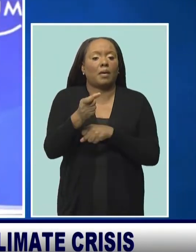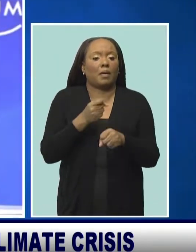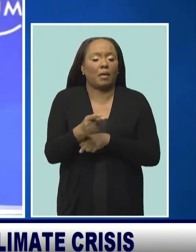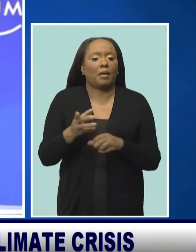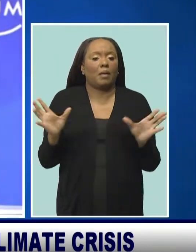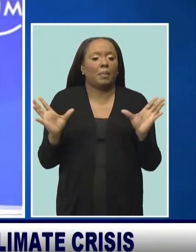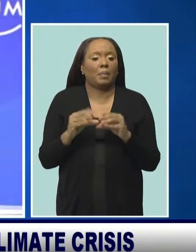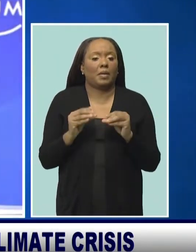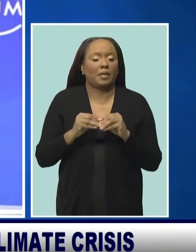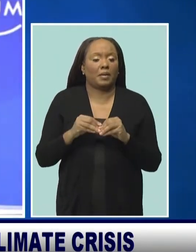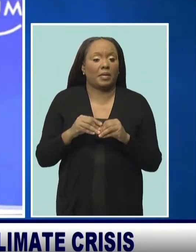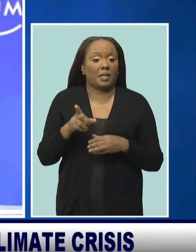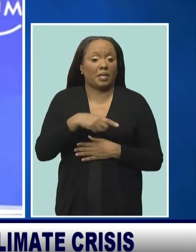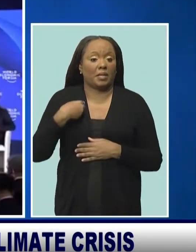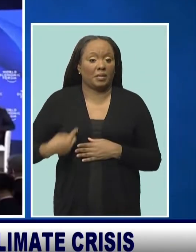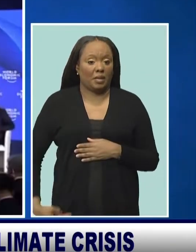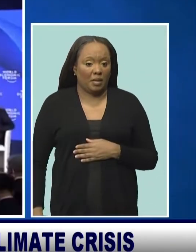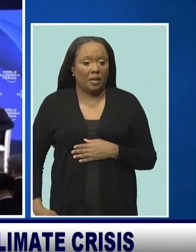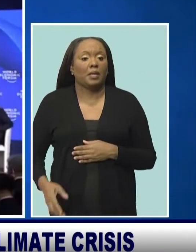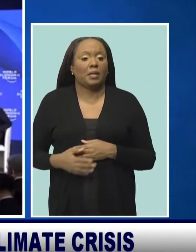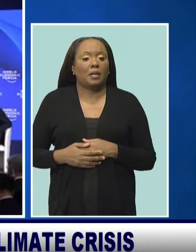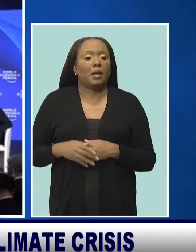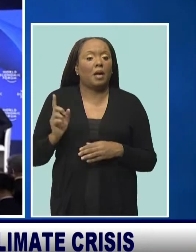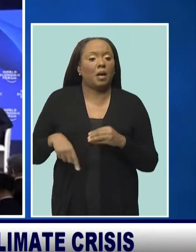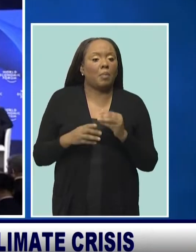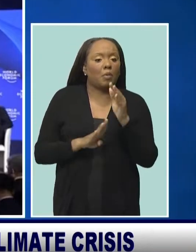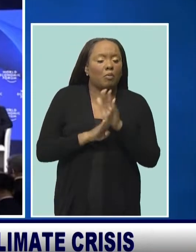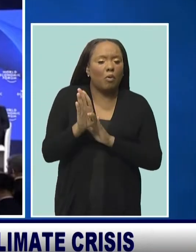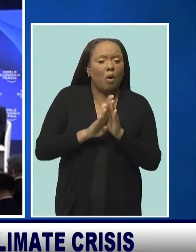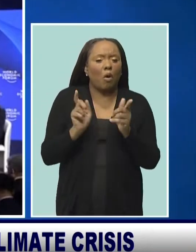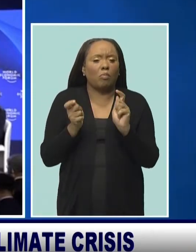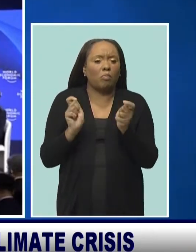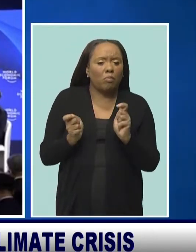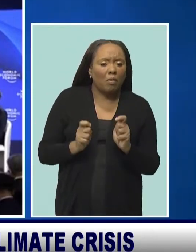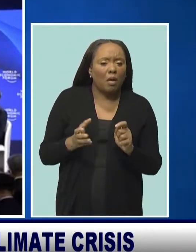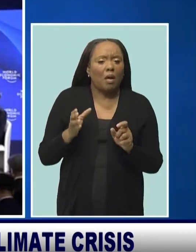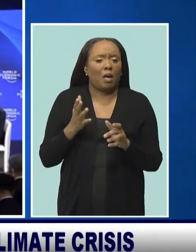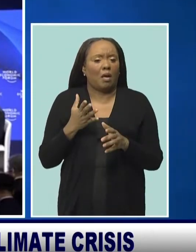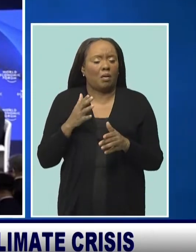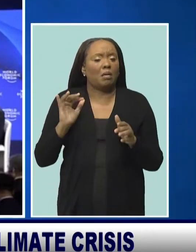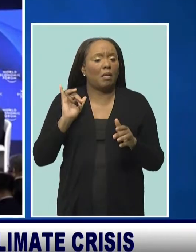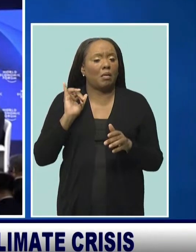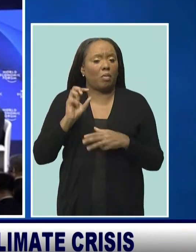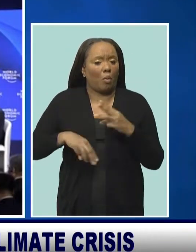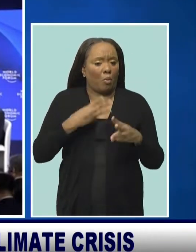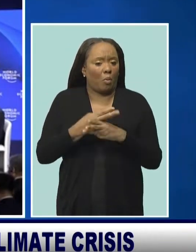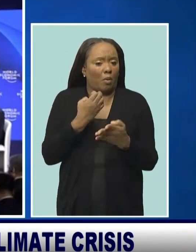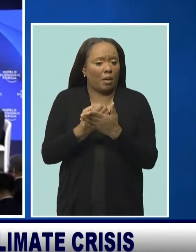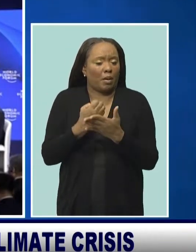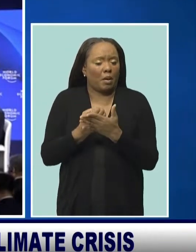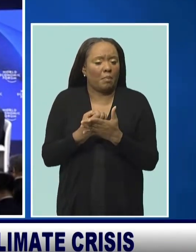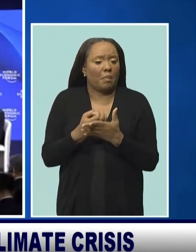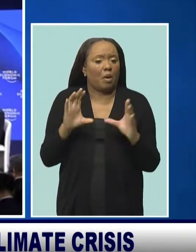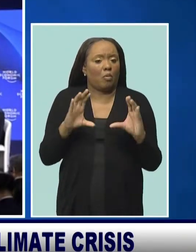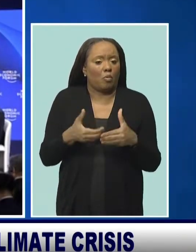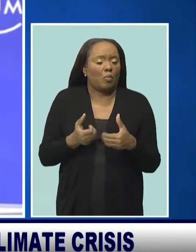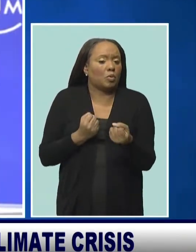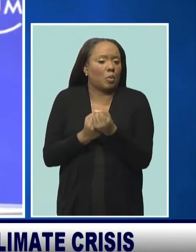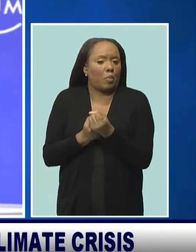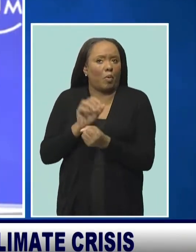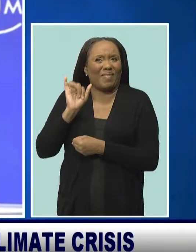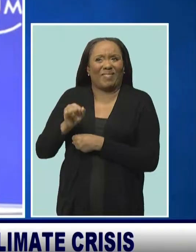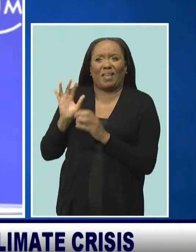of a panel on braving the headwinds, rewiring growth amid fragility, hosted by the World Economic Forum.